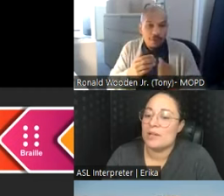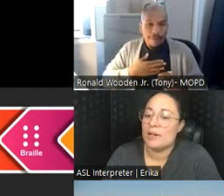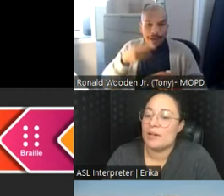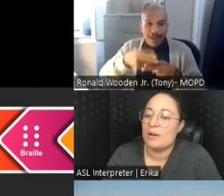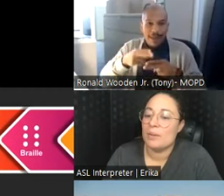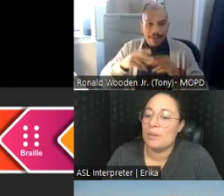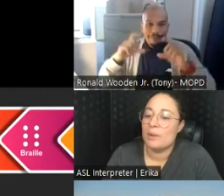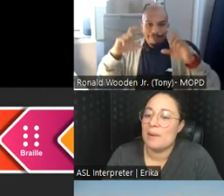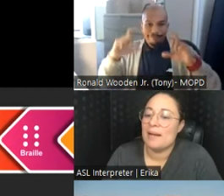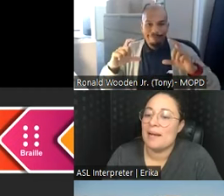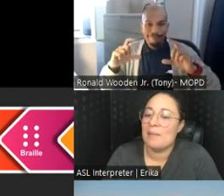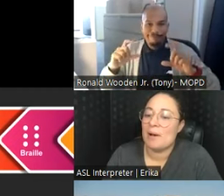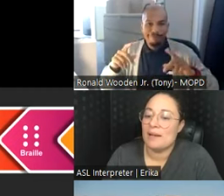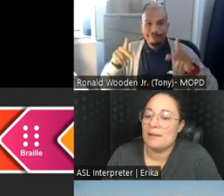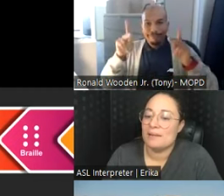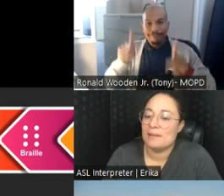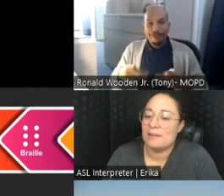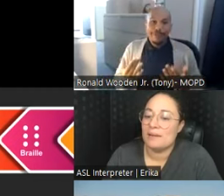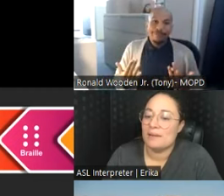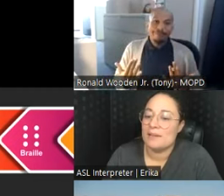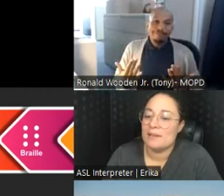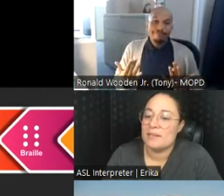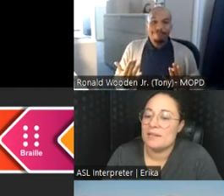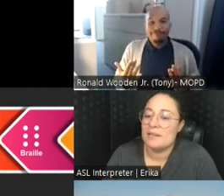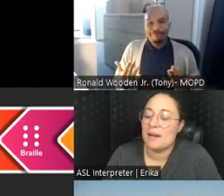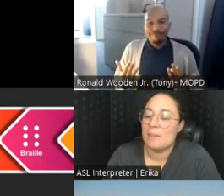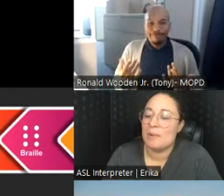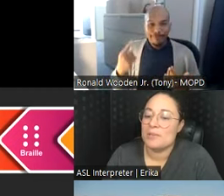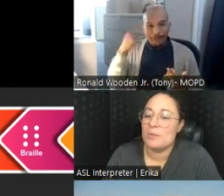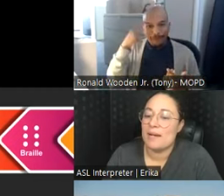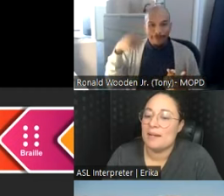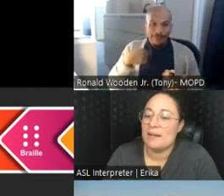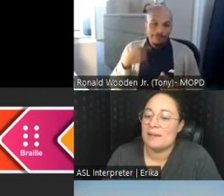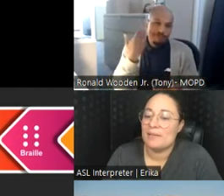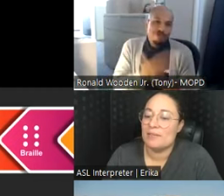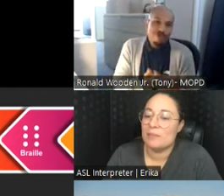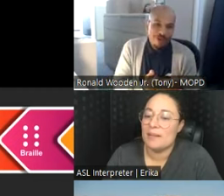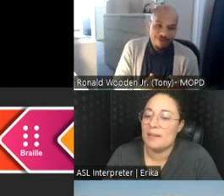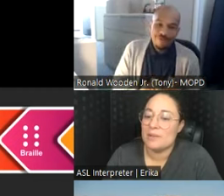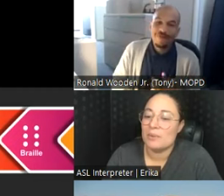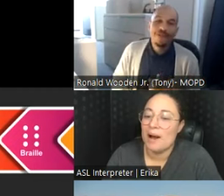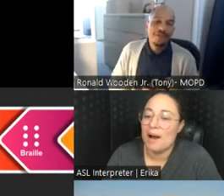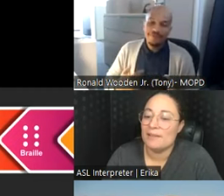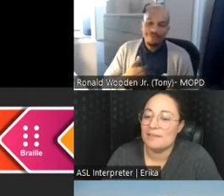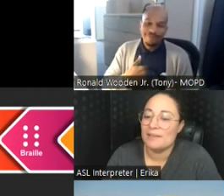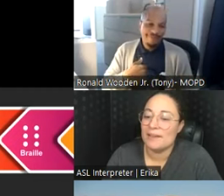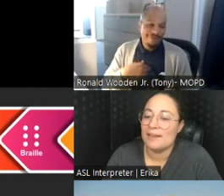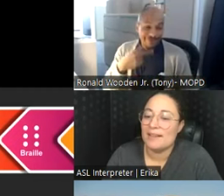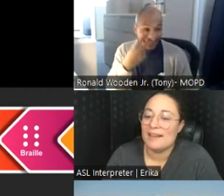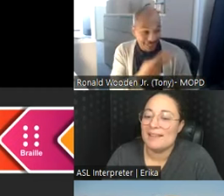wheelchair with my name on it. It said, and a person waiting for me to